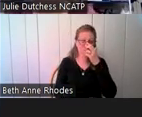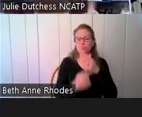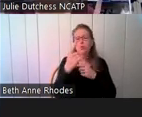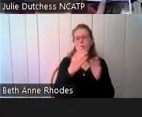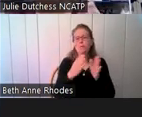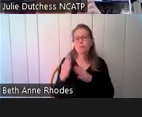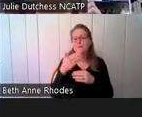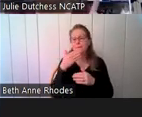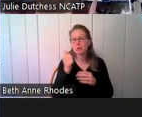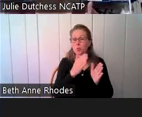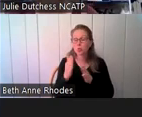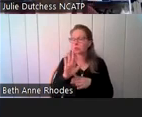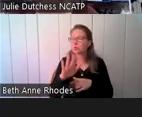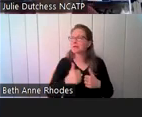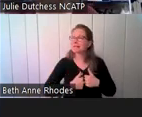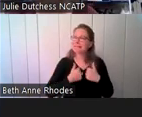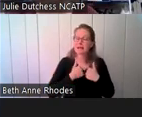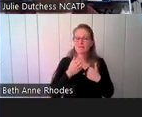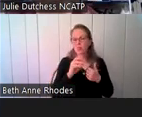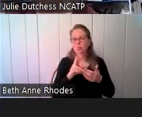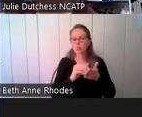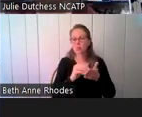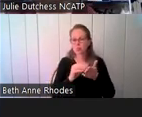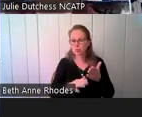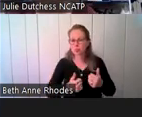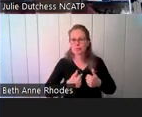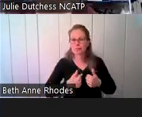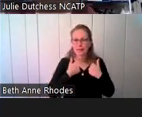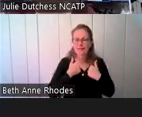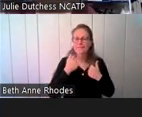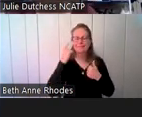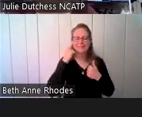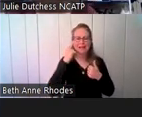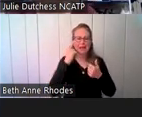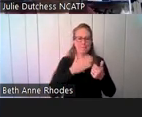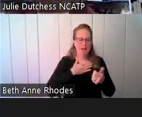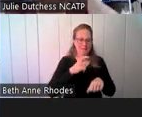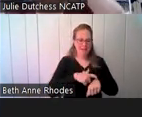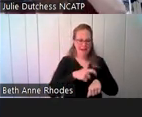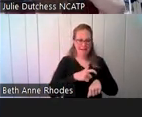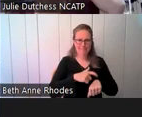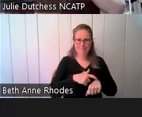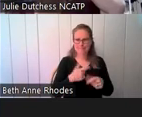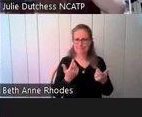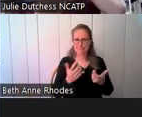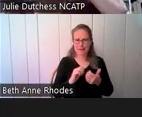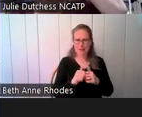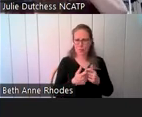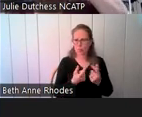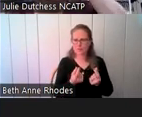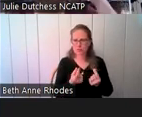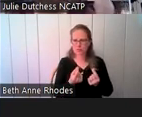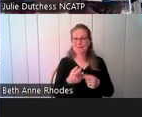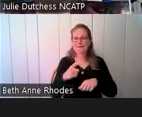also figuring out in your student life is to figure out how you're spending your time. So time tracking apps can help with that and